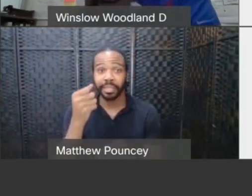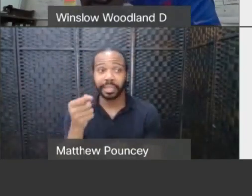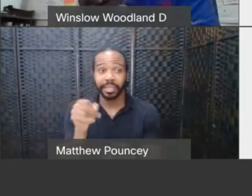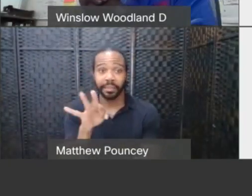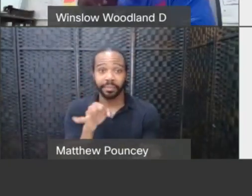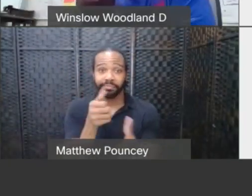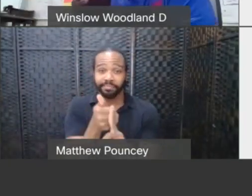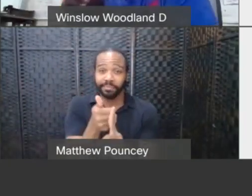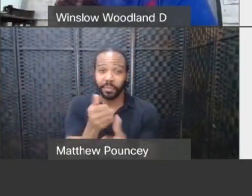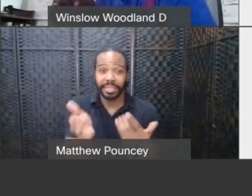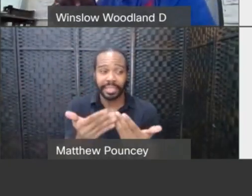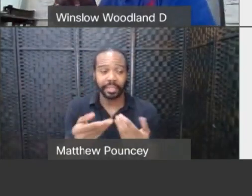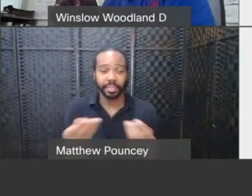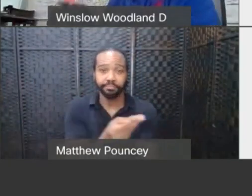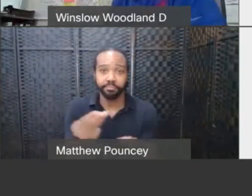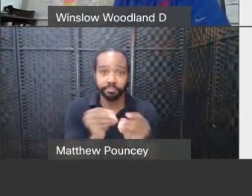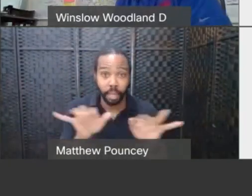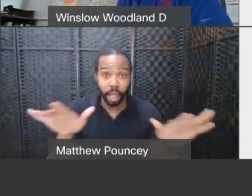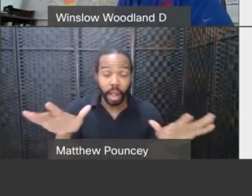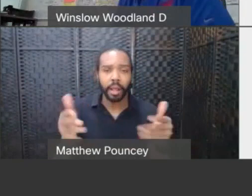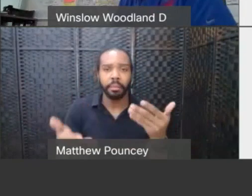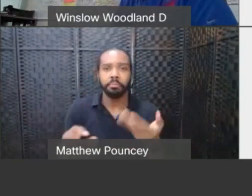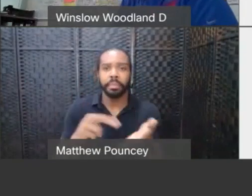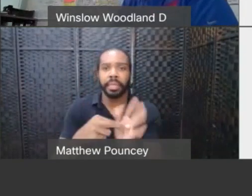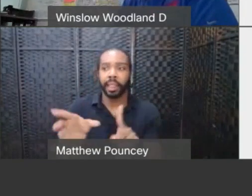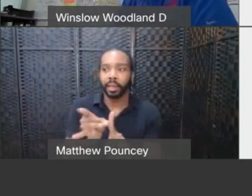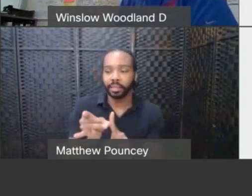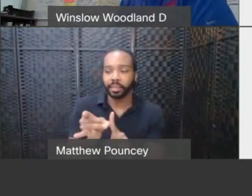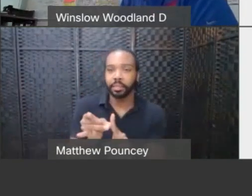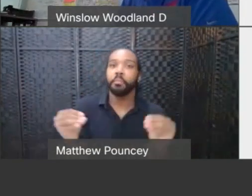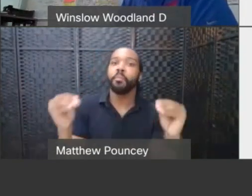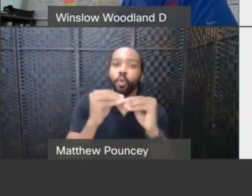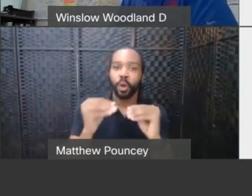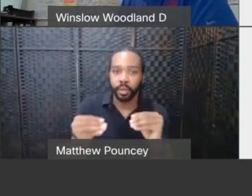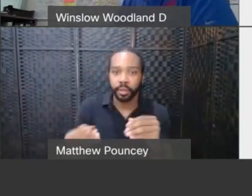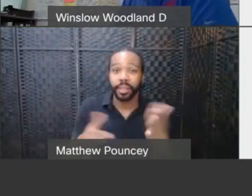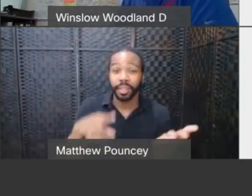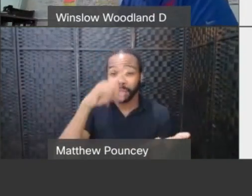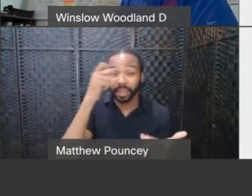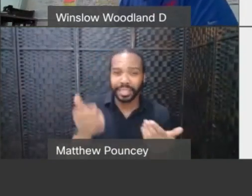can get sick, it may result in more deaths just because it's infecting more people, if that makes sense.